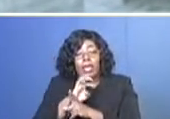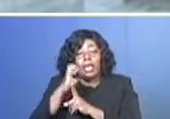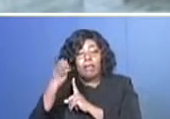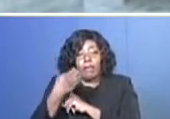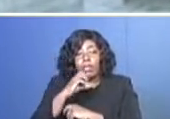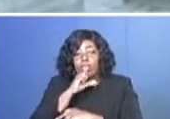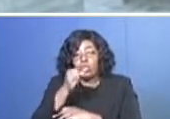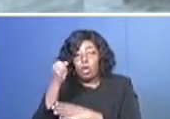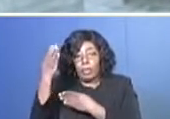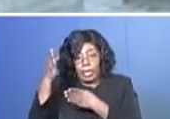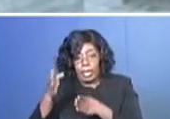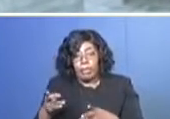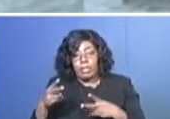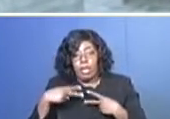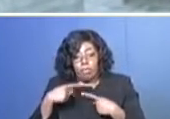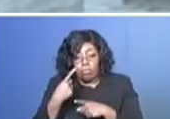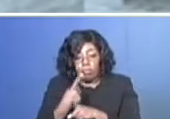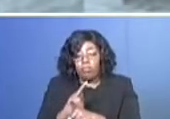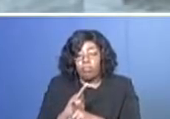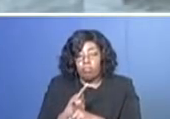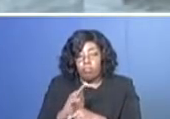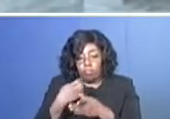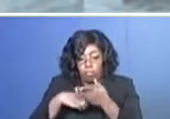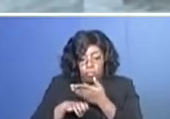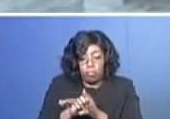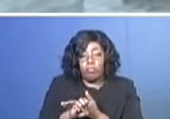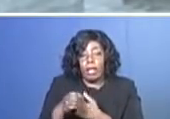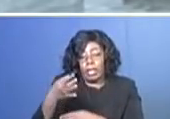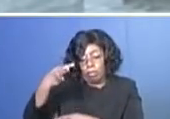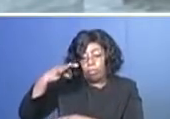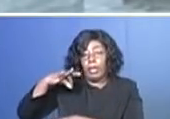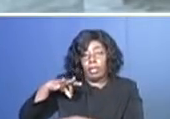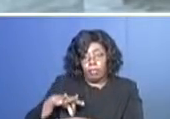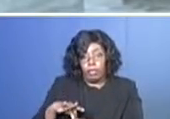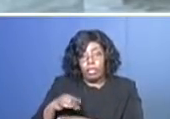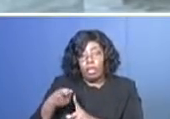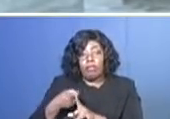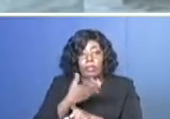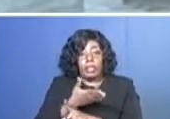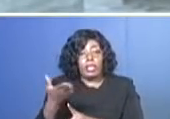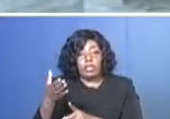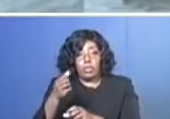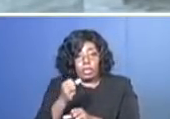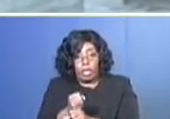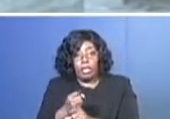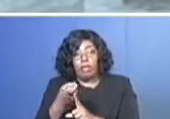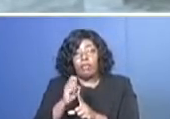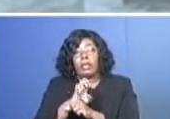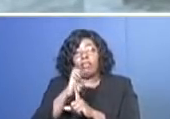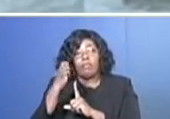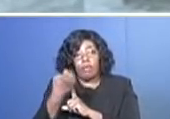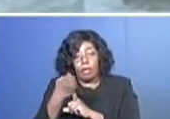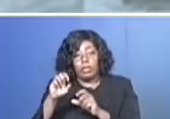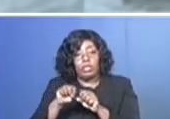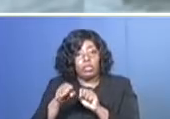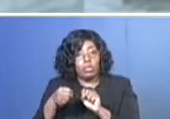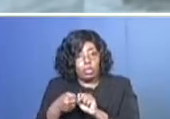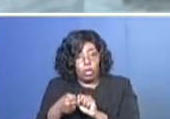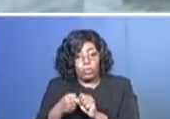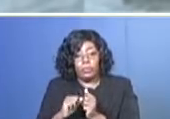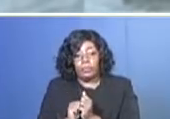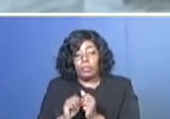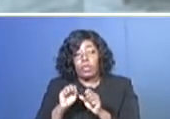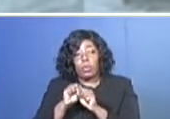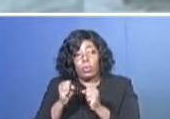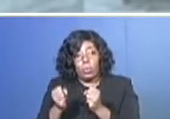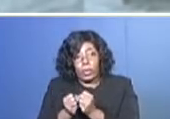that Bahamians have adequate and appropriate access and benefits from the things that we get from our environment. So with the environmental